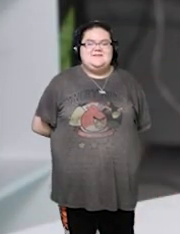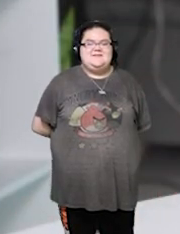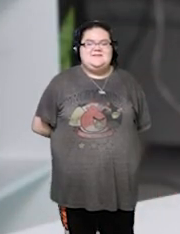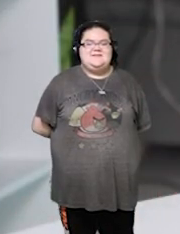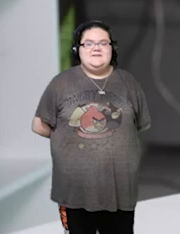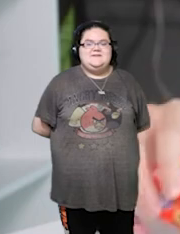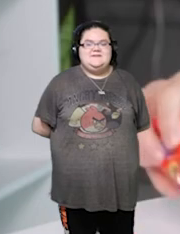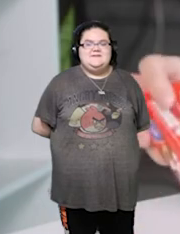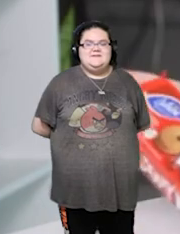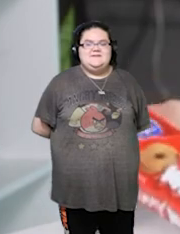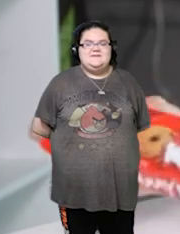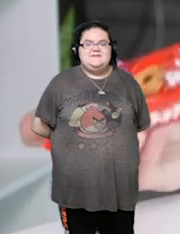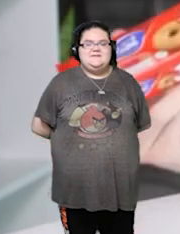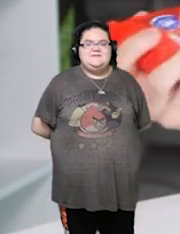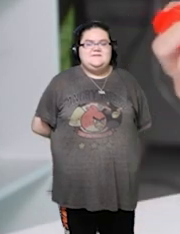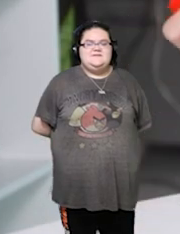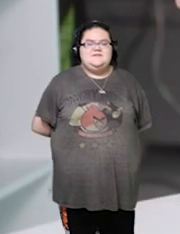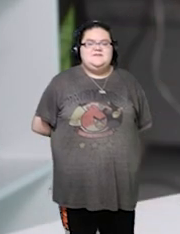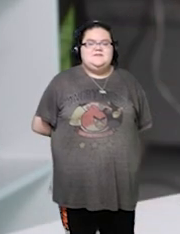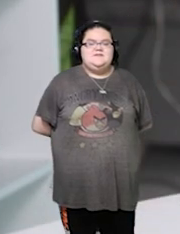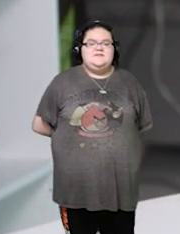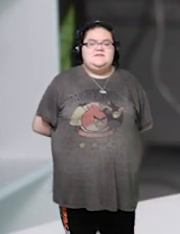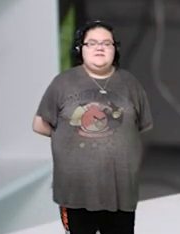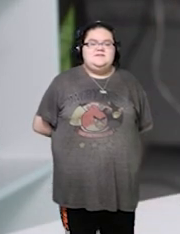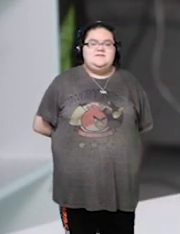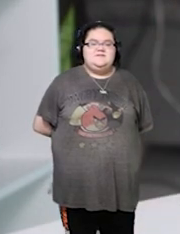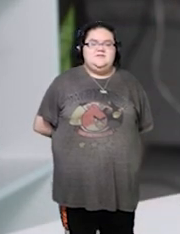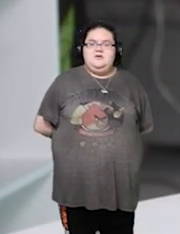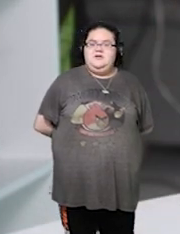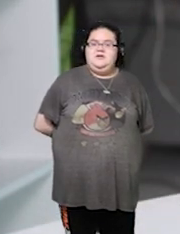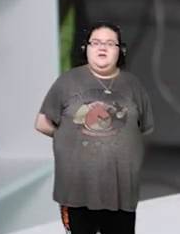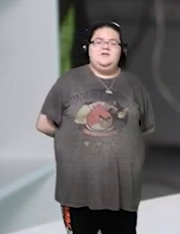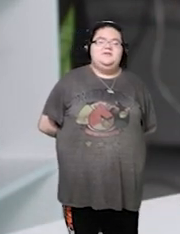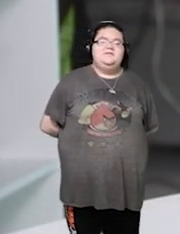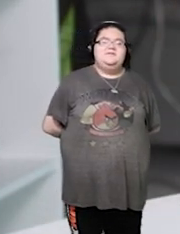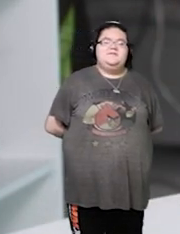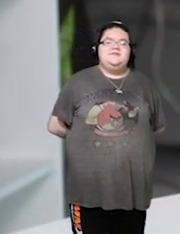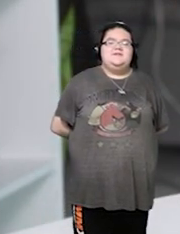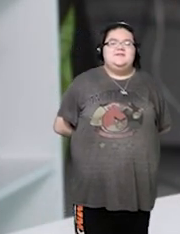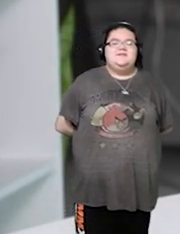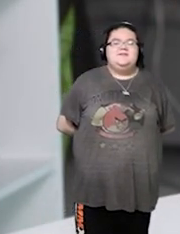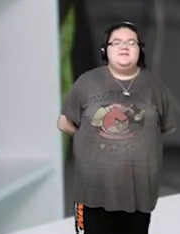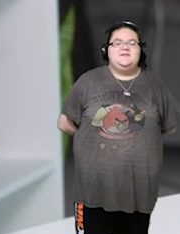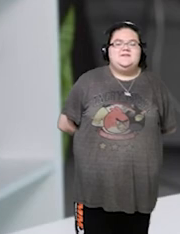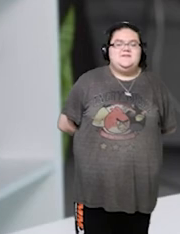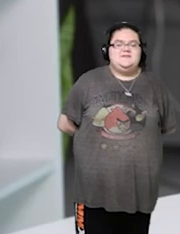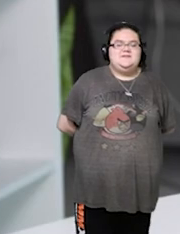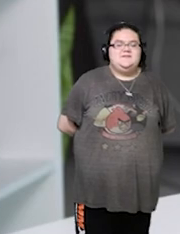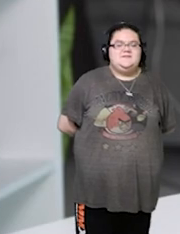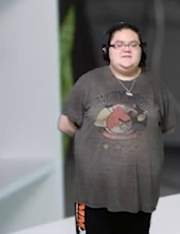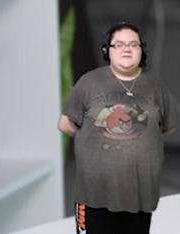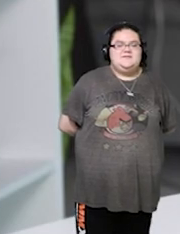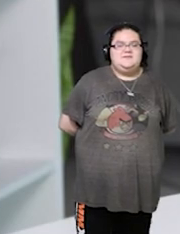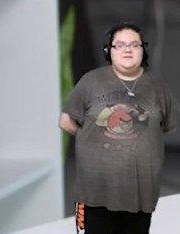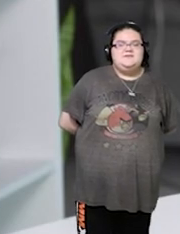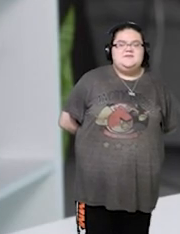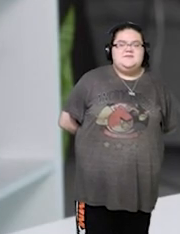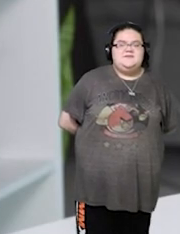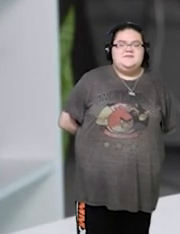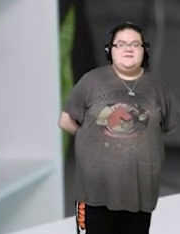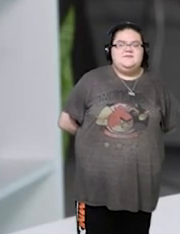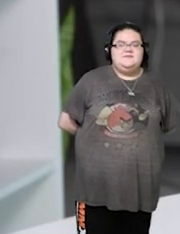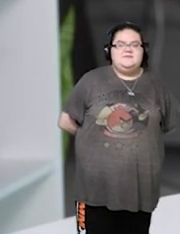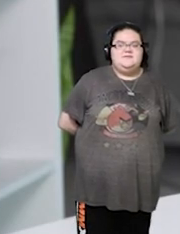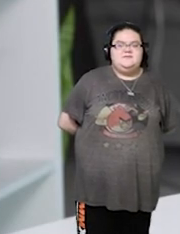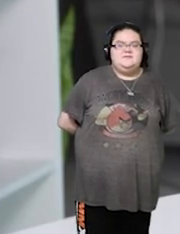have Jammy Dodgers, and they're not whammy Dodgers. They're Jammy Wheels. Oh. Jammy Wheels. So Jammy Wheels are 42p. Jammy